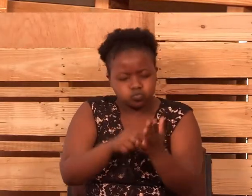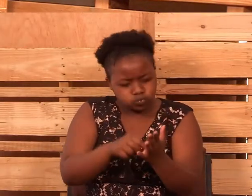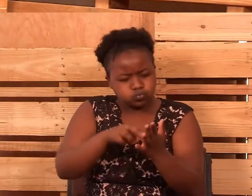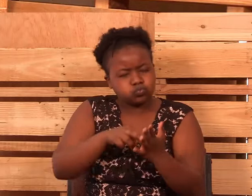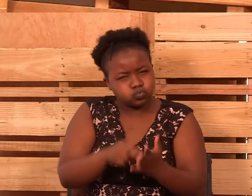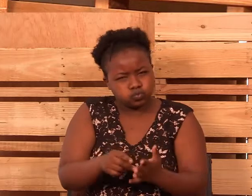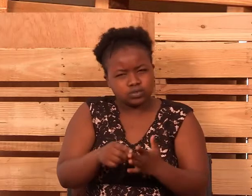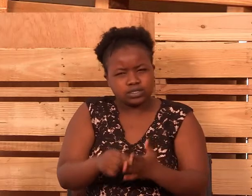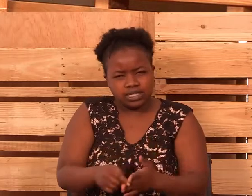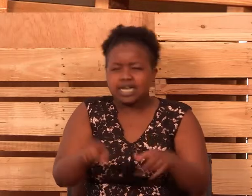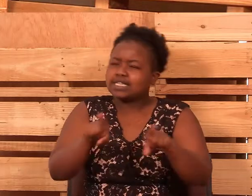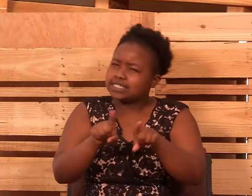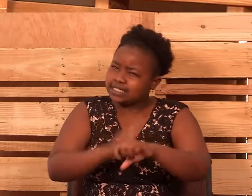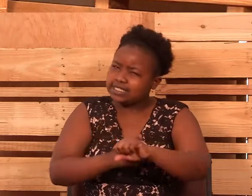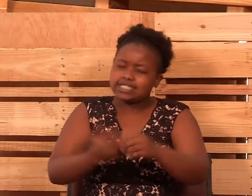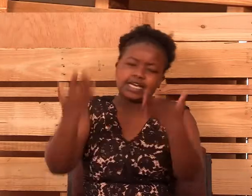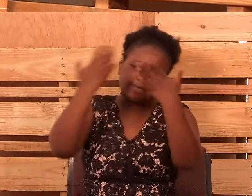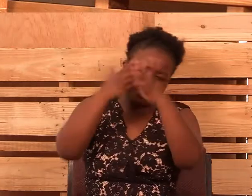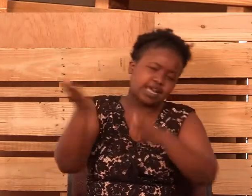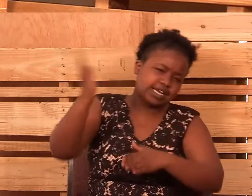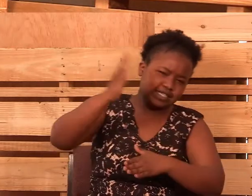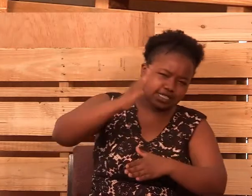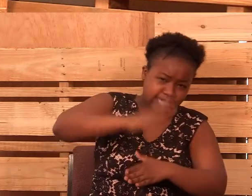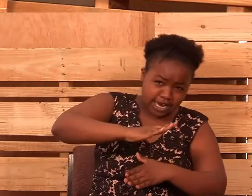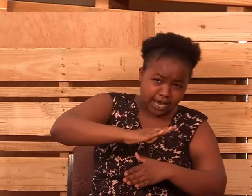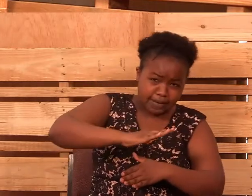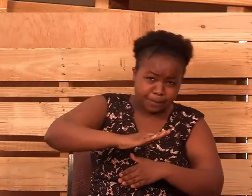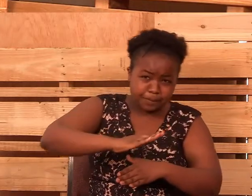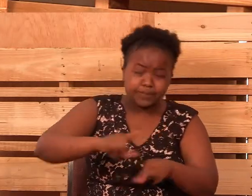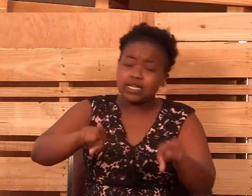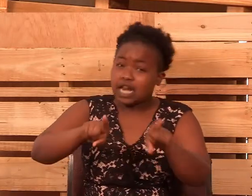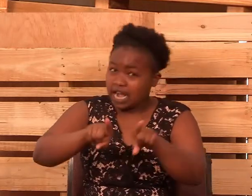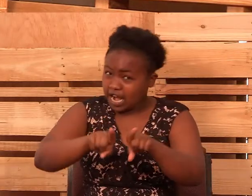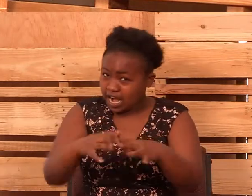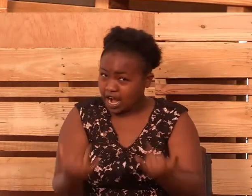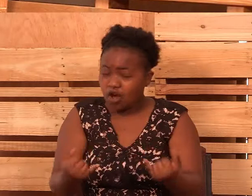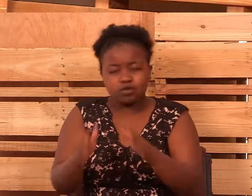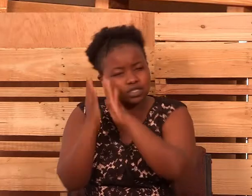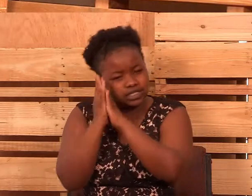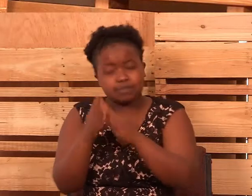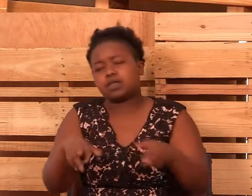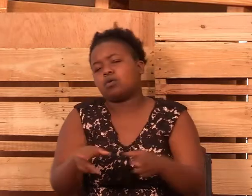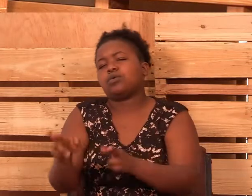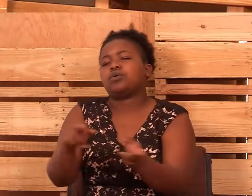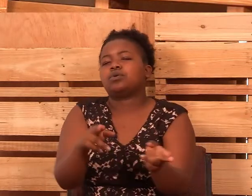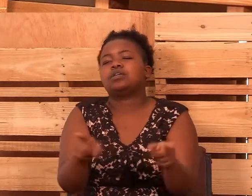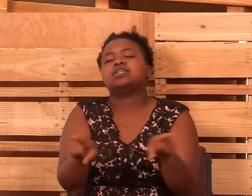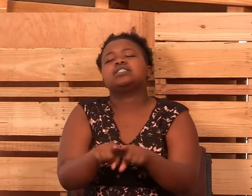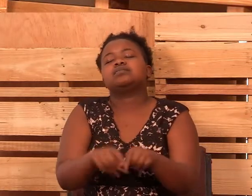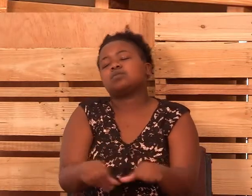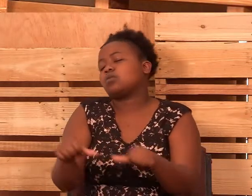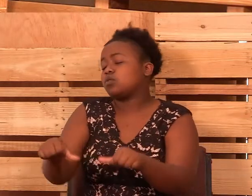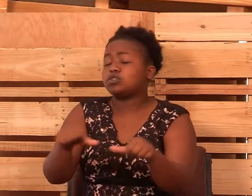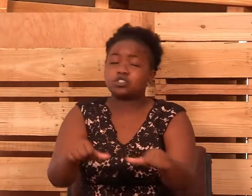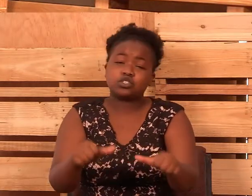When evening came, they would sleep by the roadside, wake up in the morning, and continue their journey. And it continued for